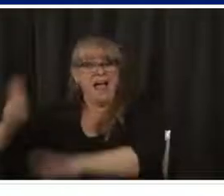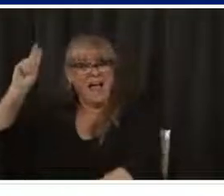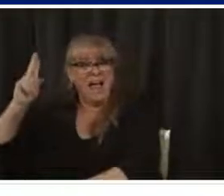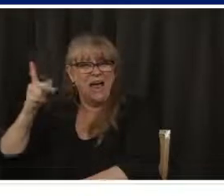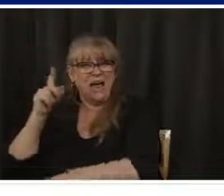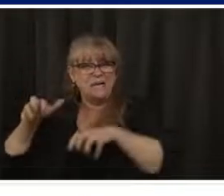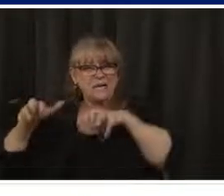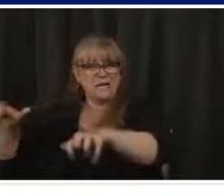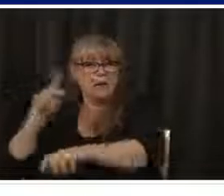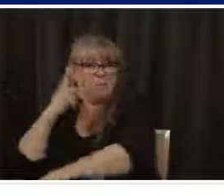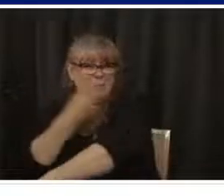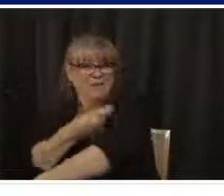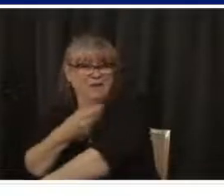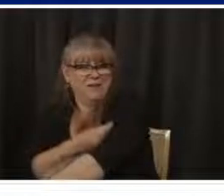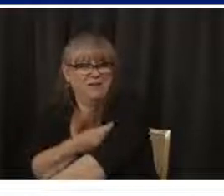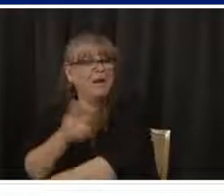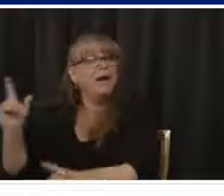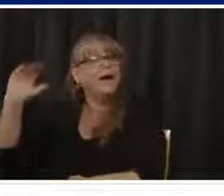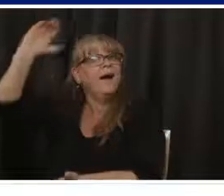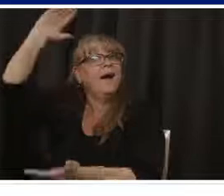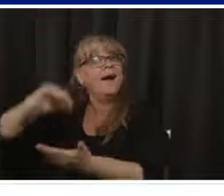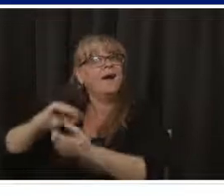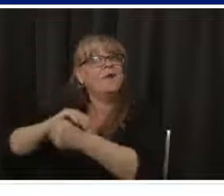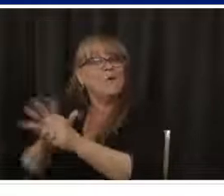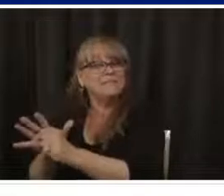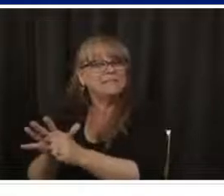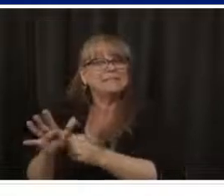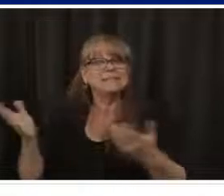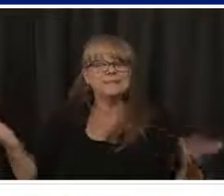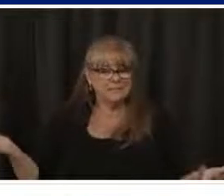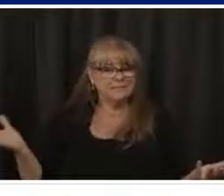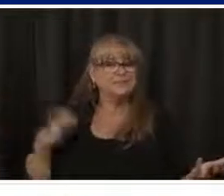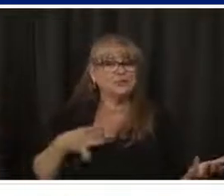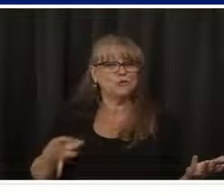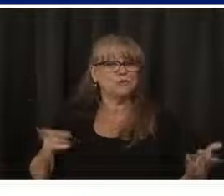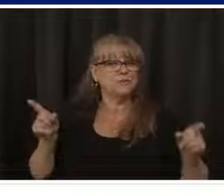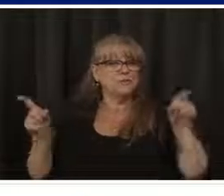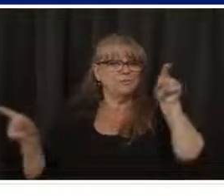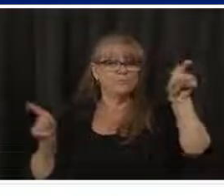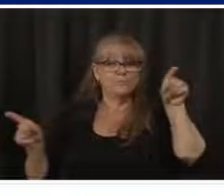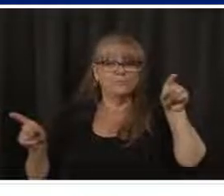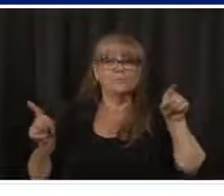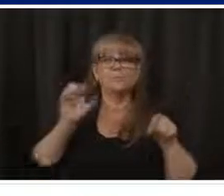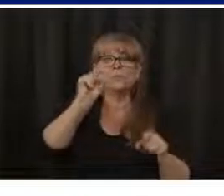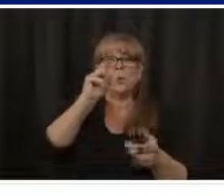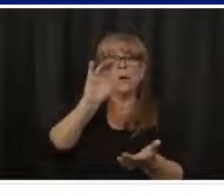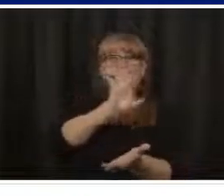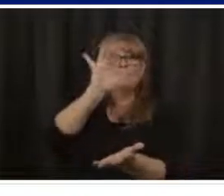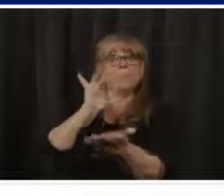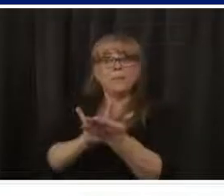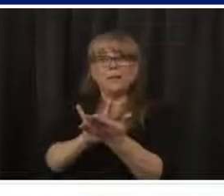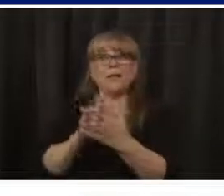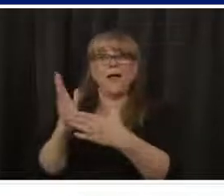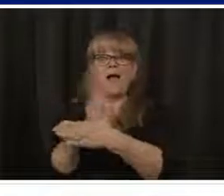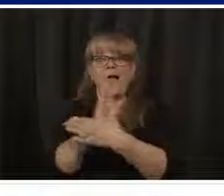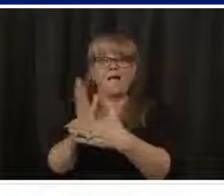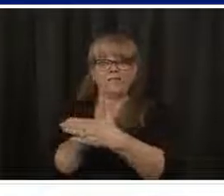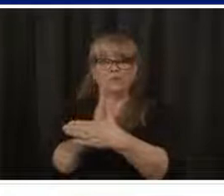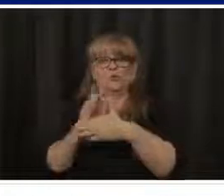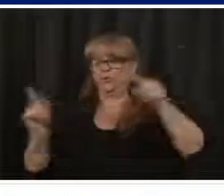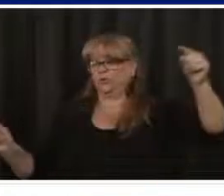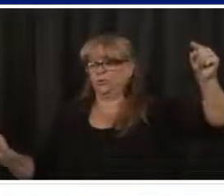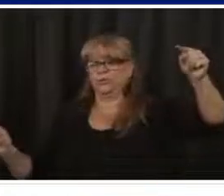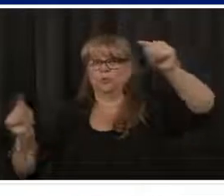now experiencing lower case rates. There's a number of counties grouped in the middle here that have both mid-level case rates and mid-level vaccination